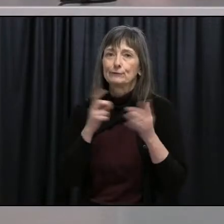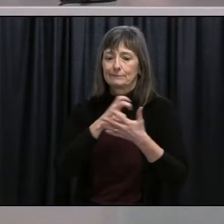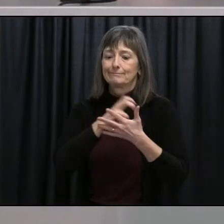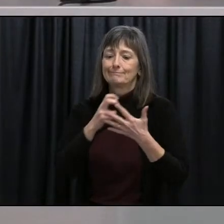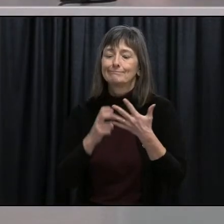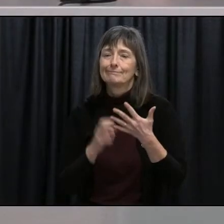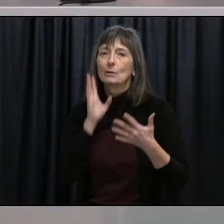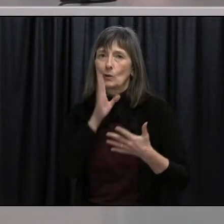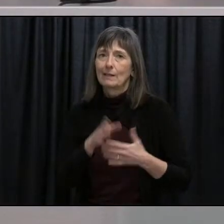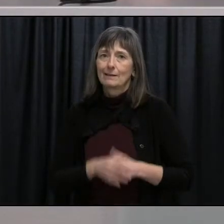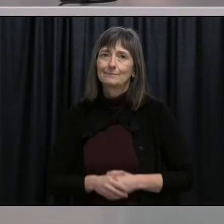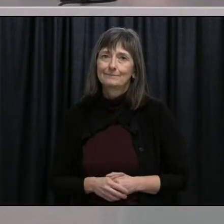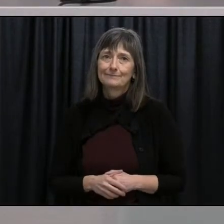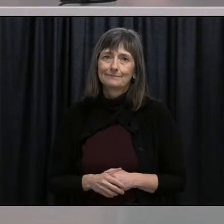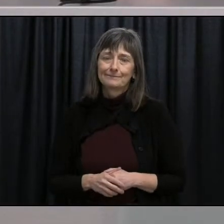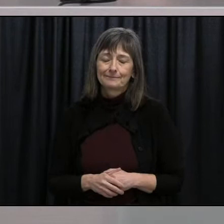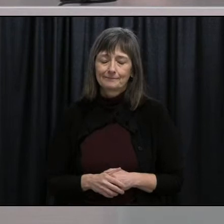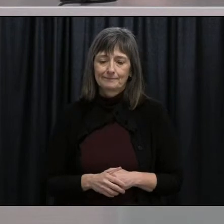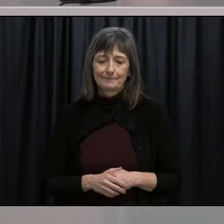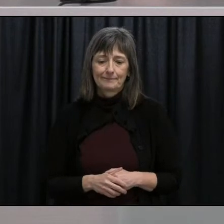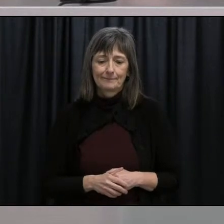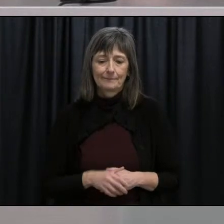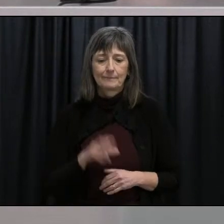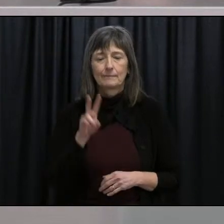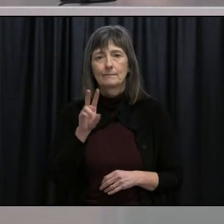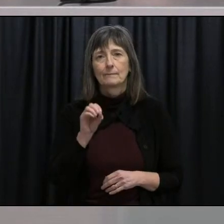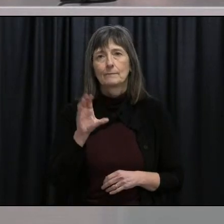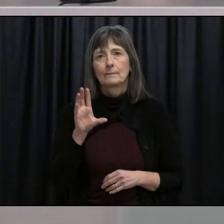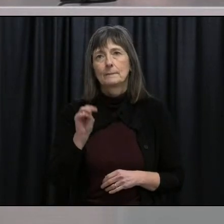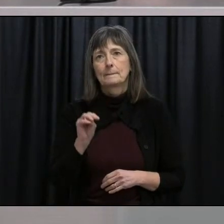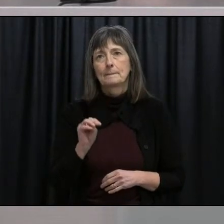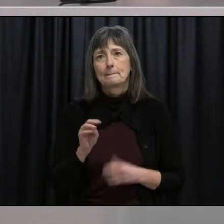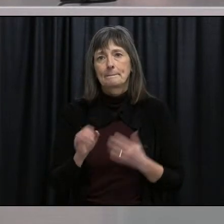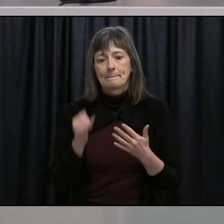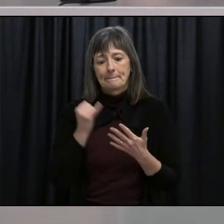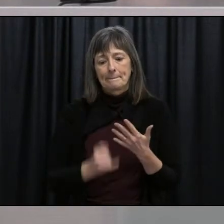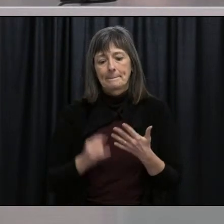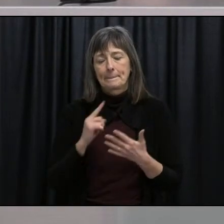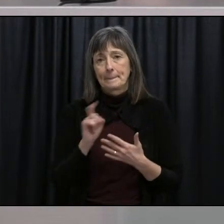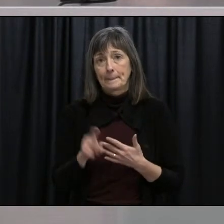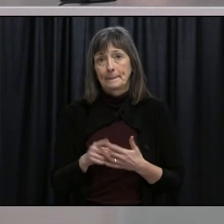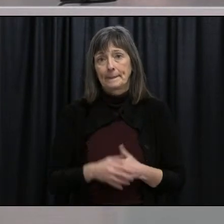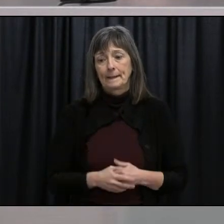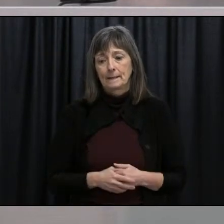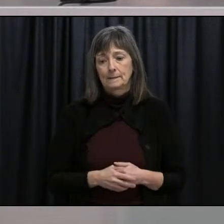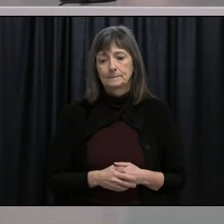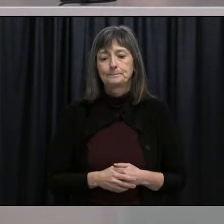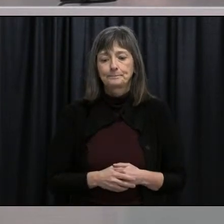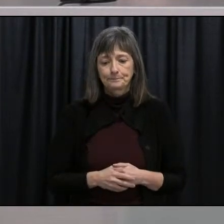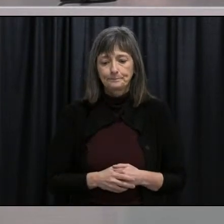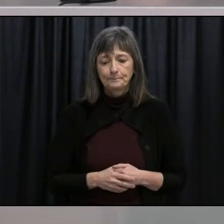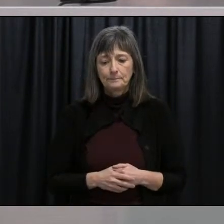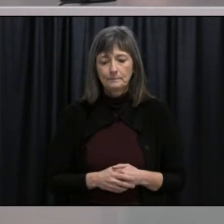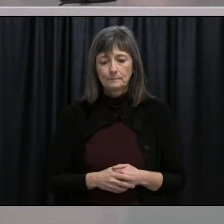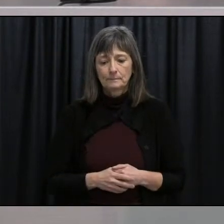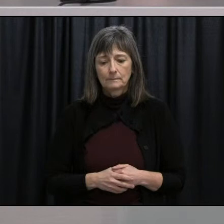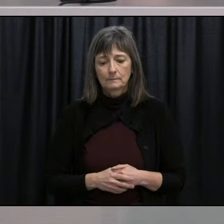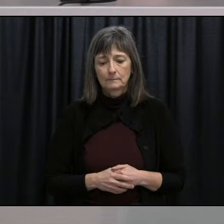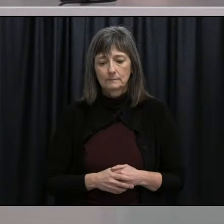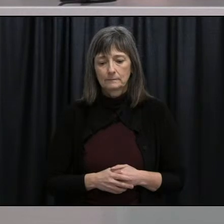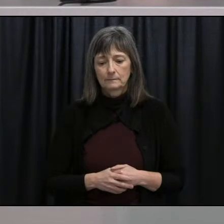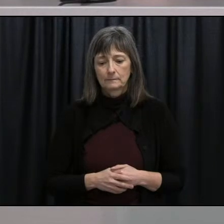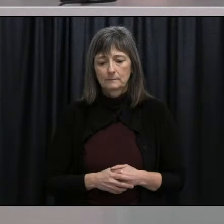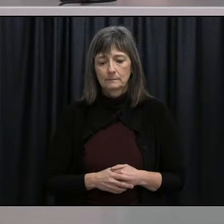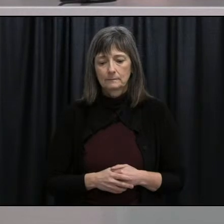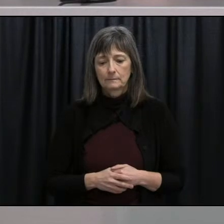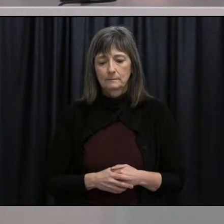Thank you. Richard Duggan with VOCM, do you have a final question? I do. We keep talking about